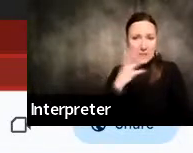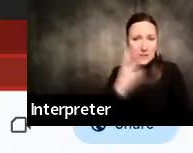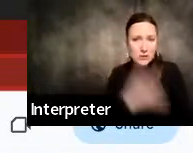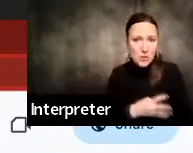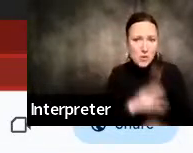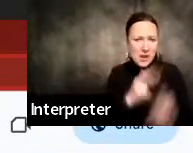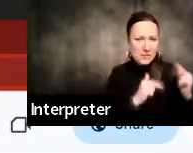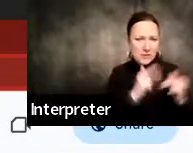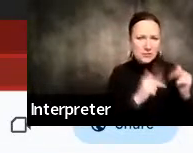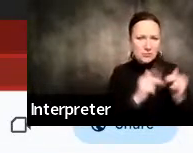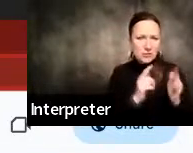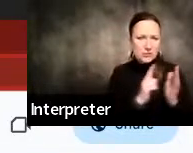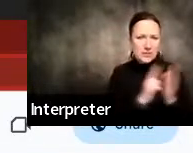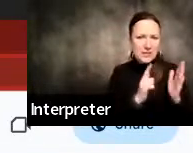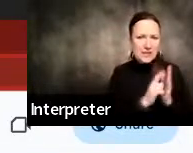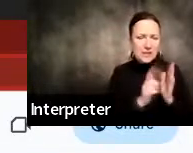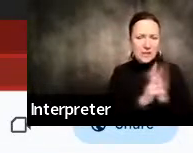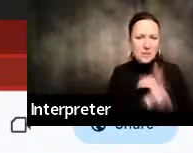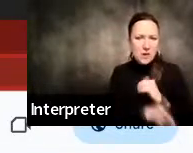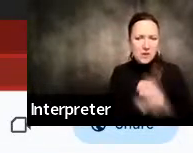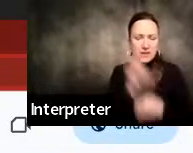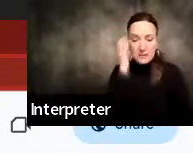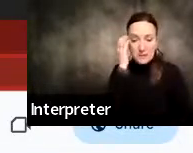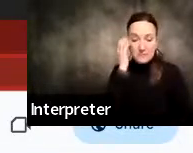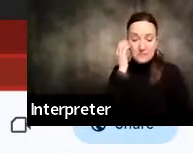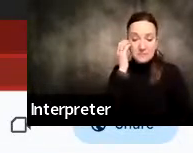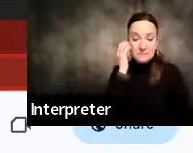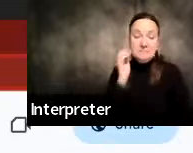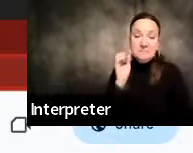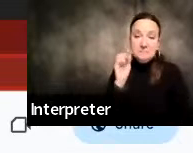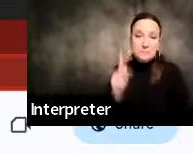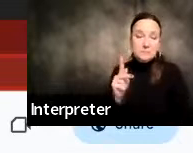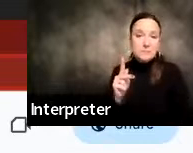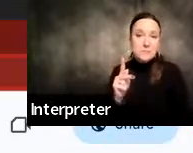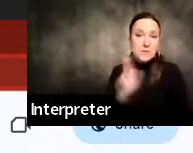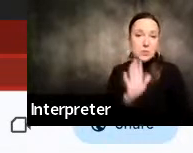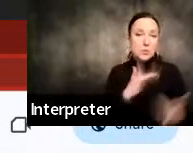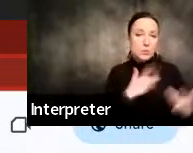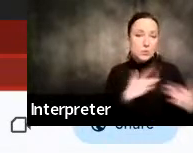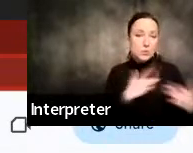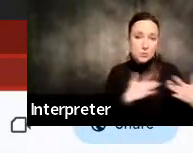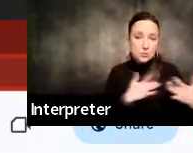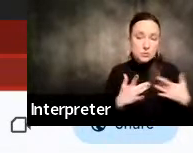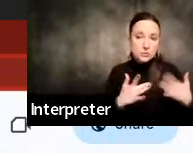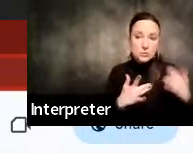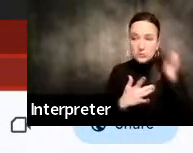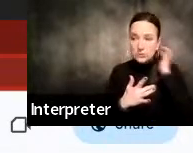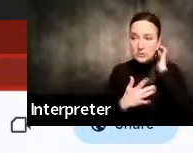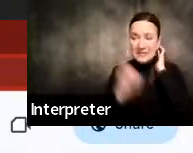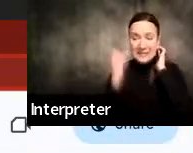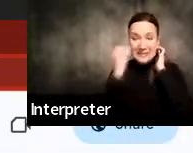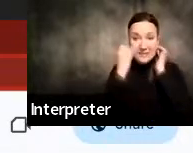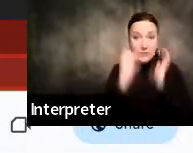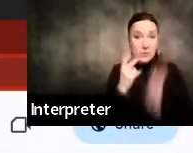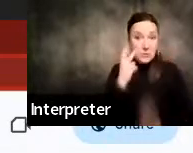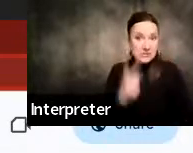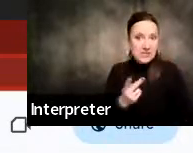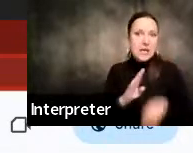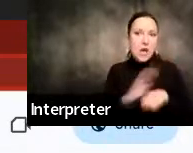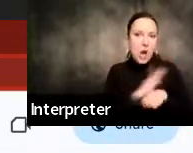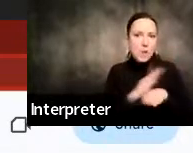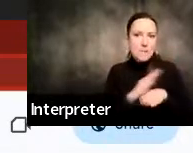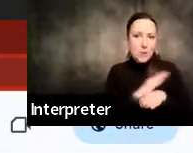Yes, you're exactly right. Yeah, as far as that is concerned, if you see any commercial properties